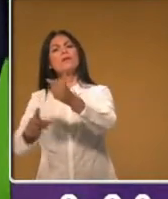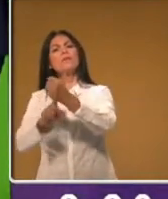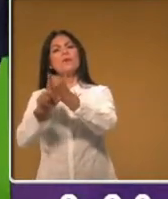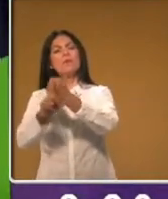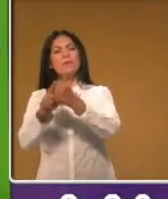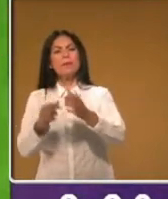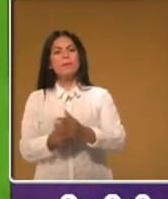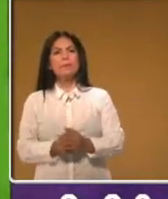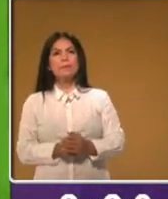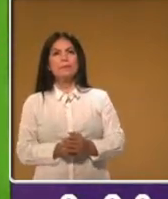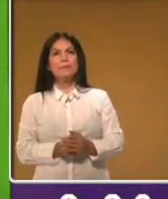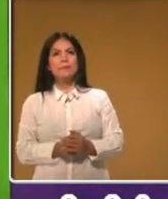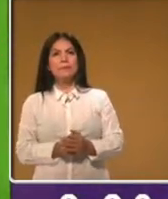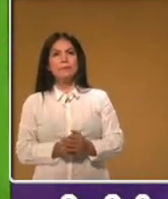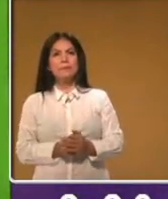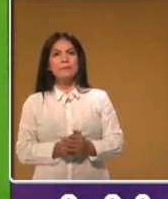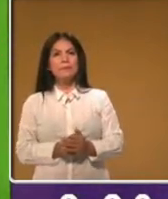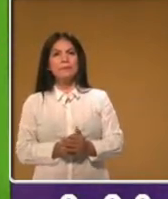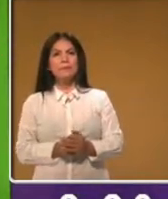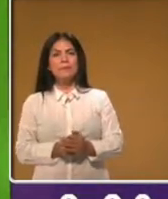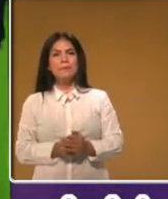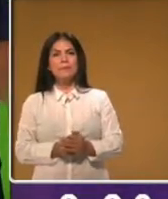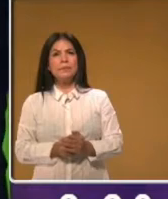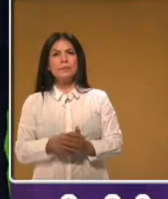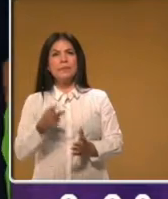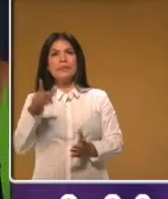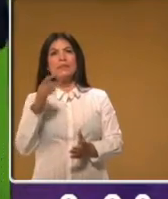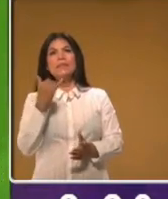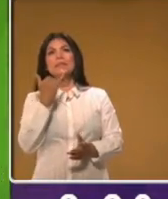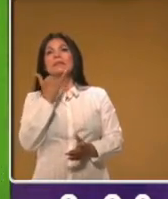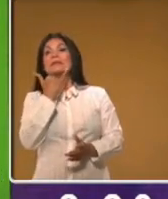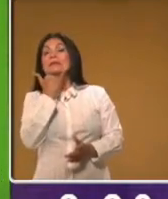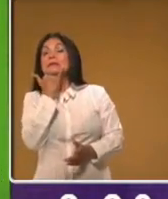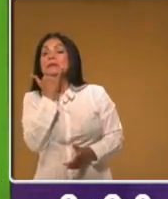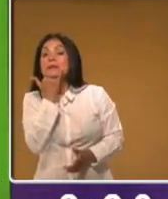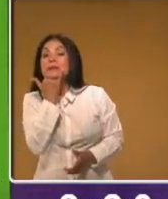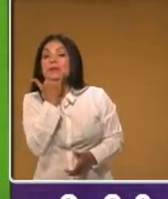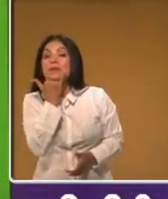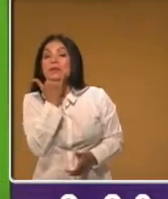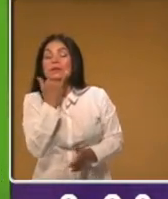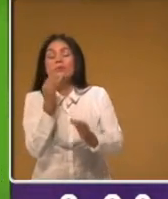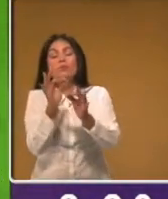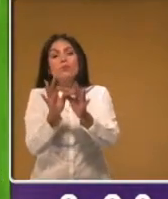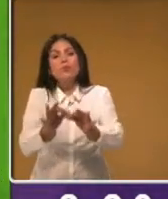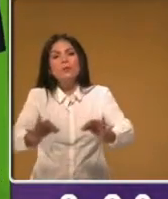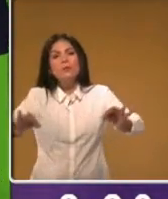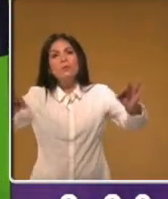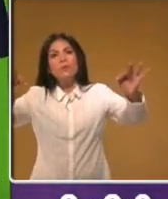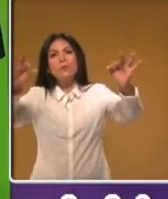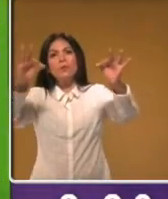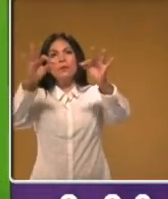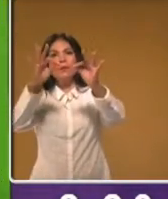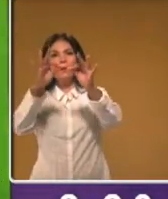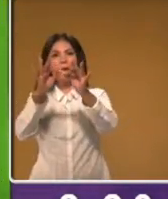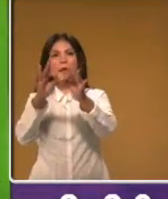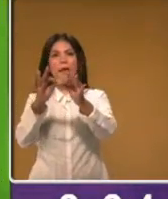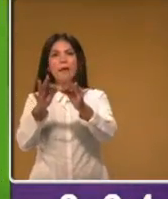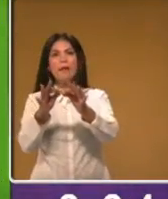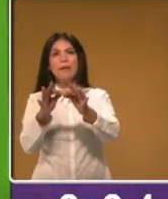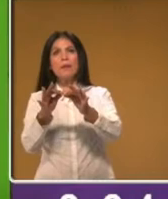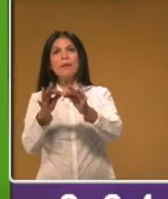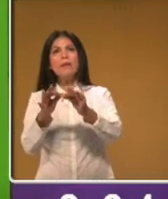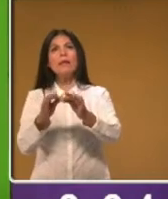Keep practicing with me. Ways to say sorry, it's very important. If you are working in the restaurant and